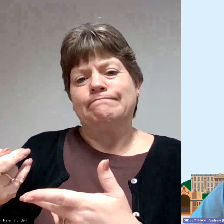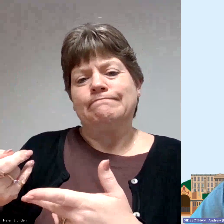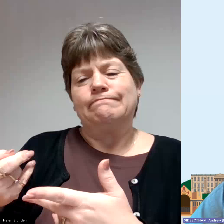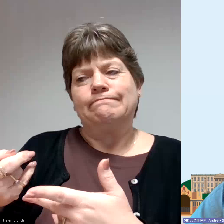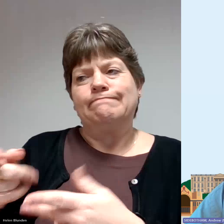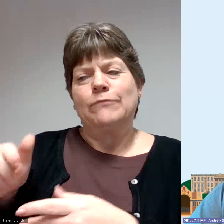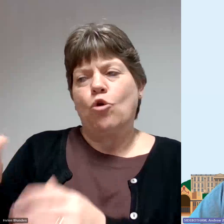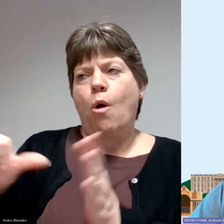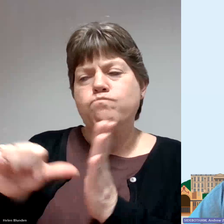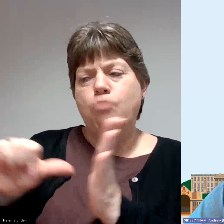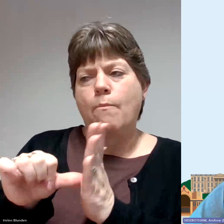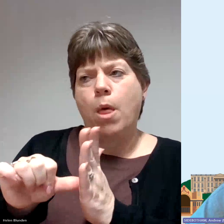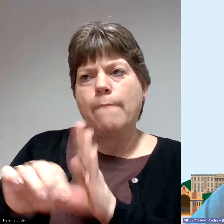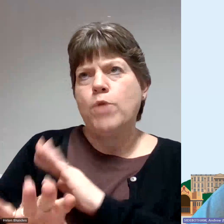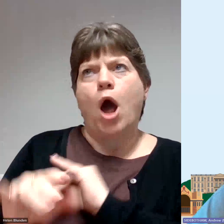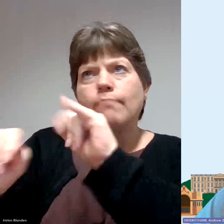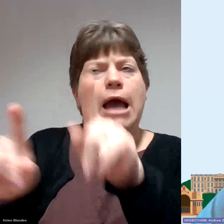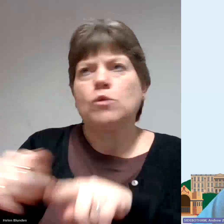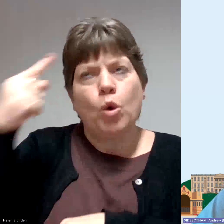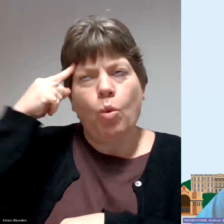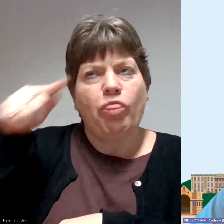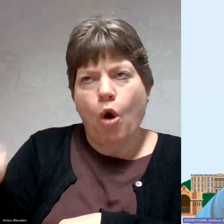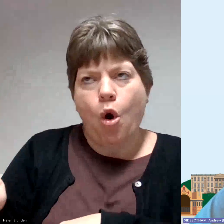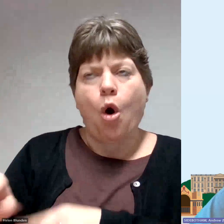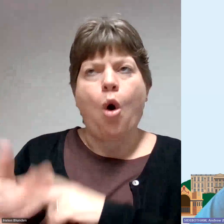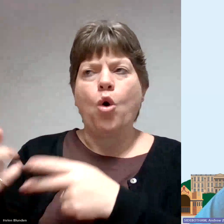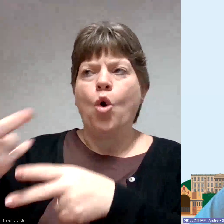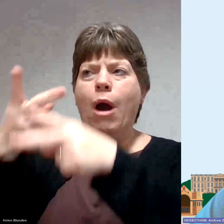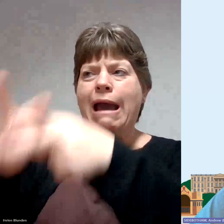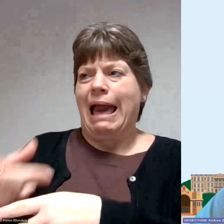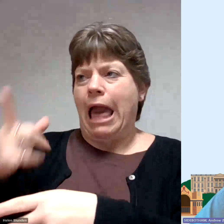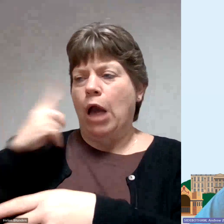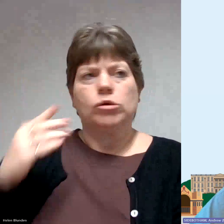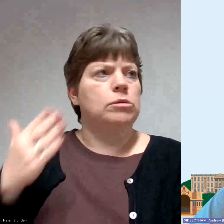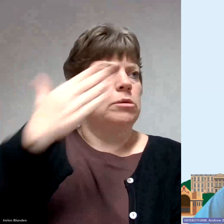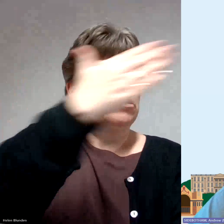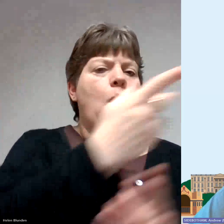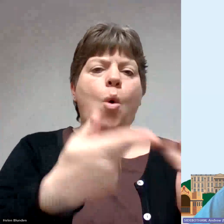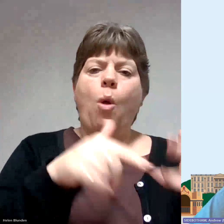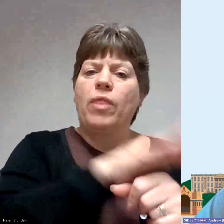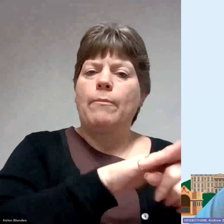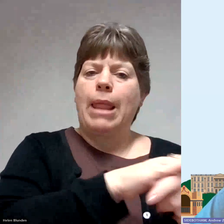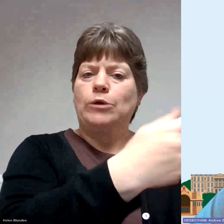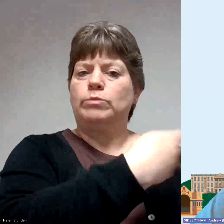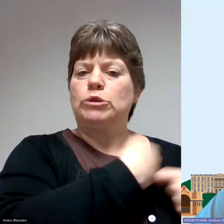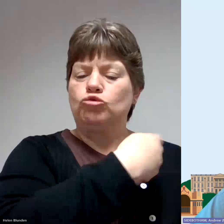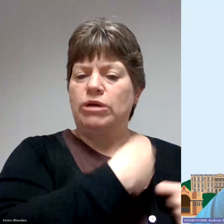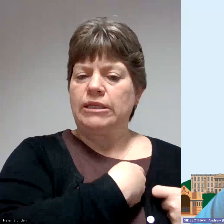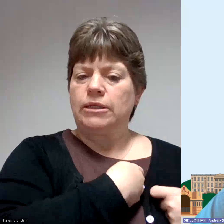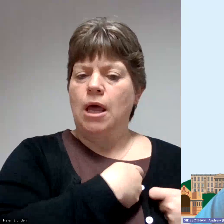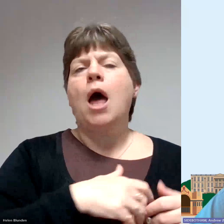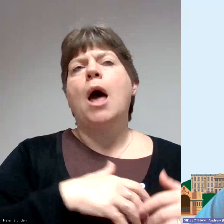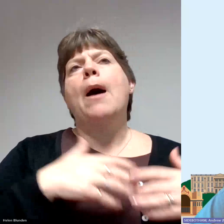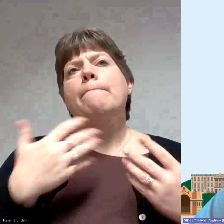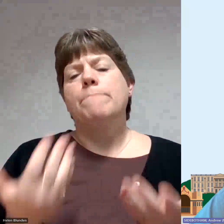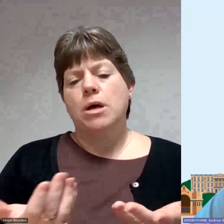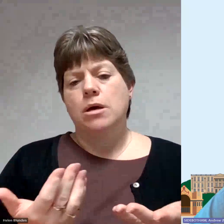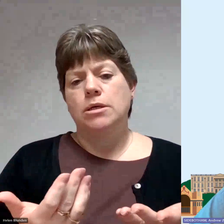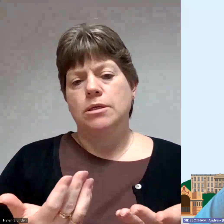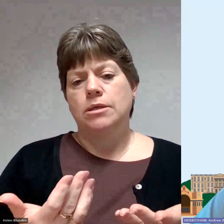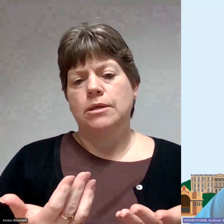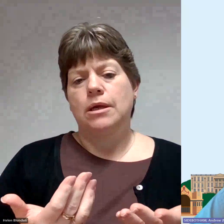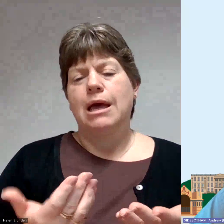a problem than perhaps they feared they had, or that their care could have been provided somewhere else. But notwithstanding that, it